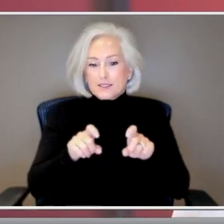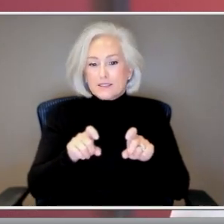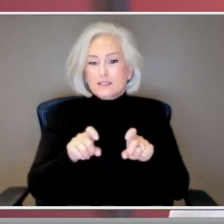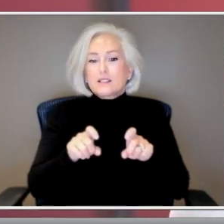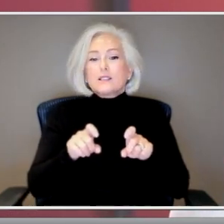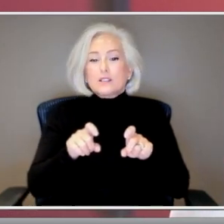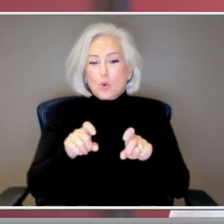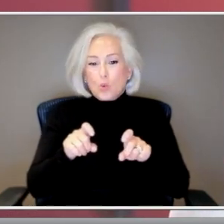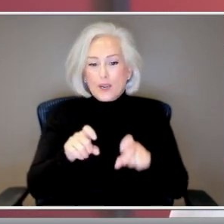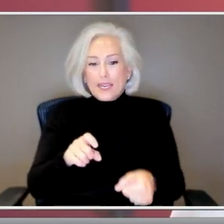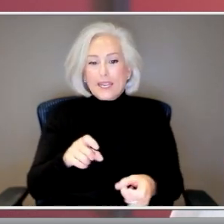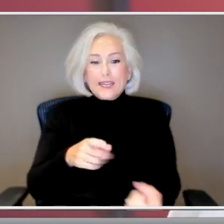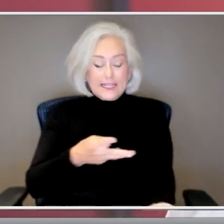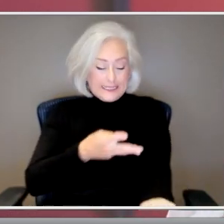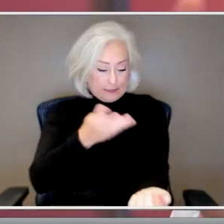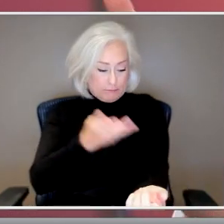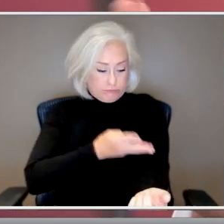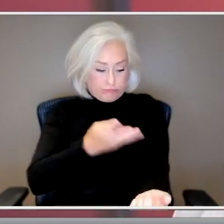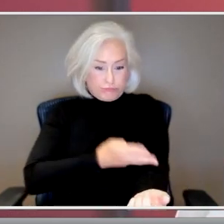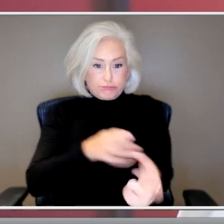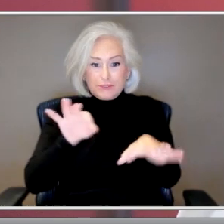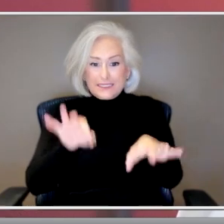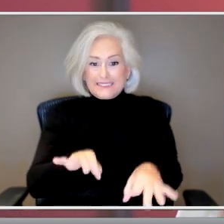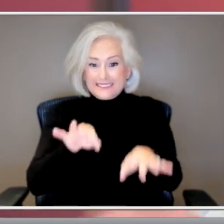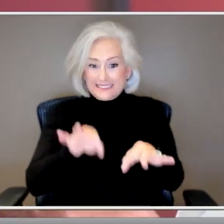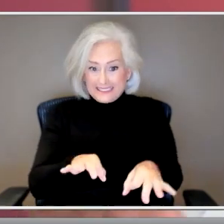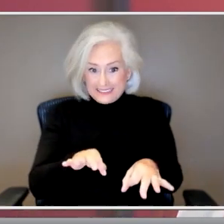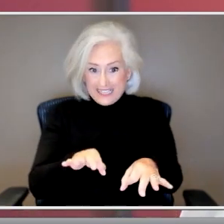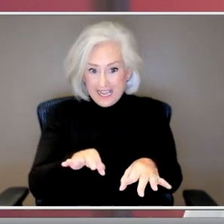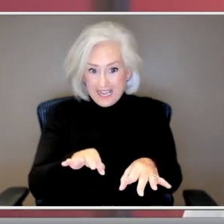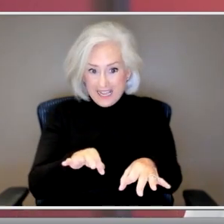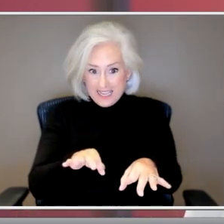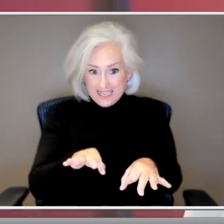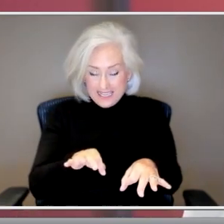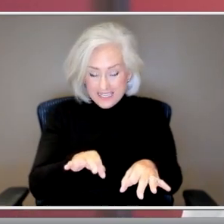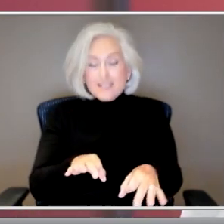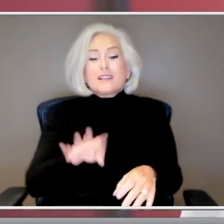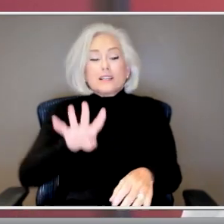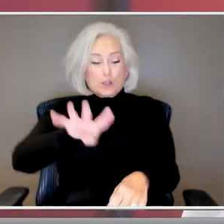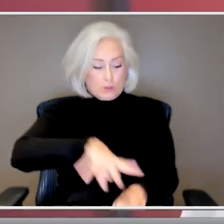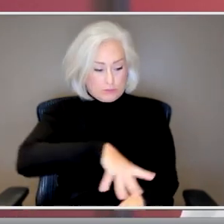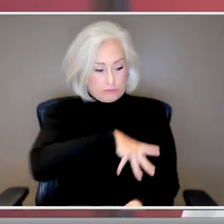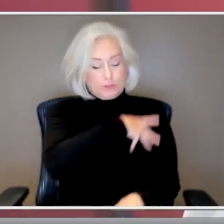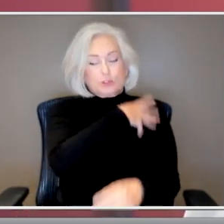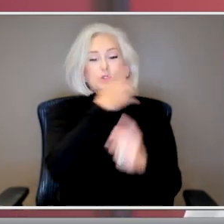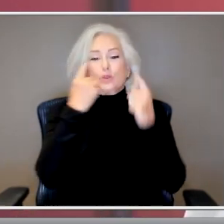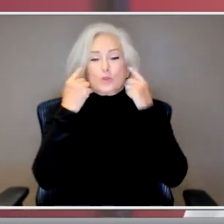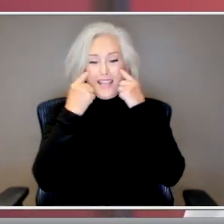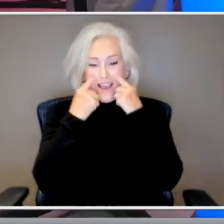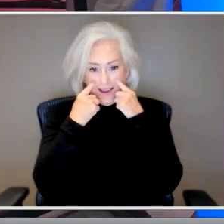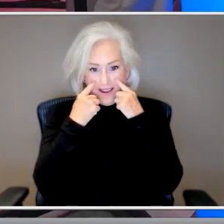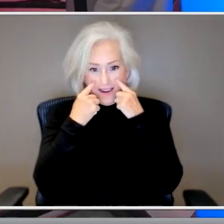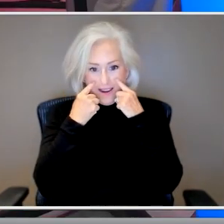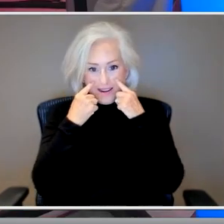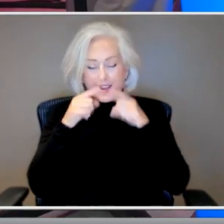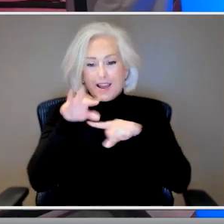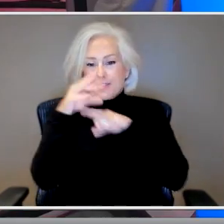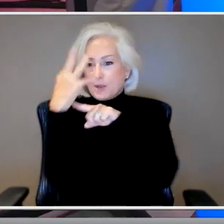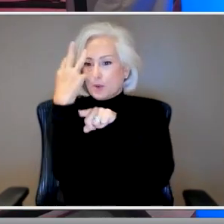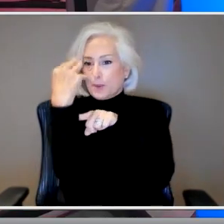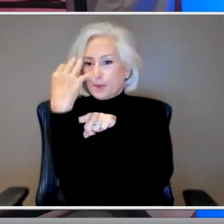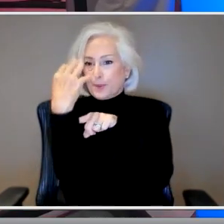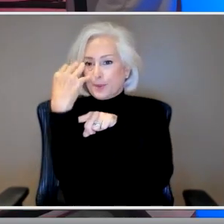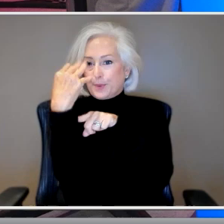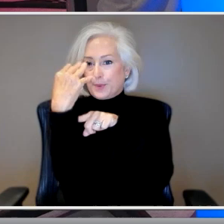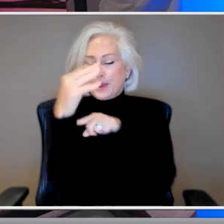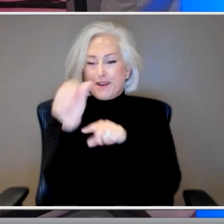clinic. Our nurse do it and take photos for 10 minutes and review it with the patient on the spot. So I've been to the ophthalmologist, never